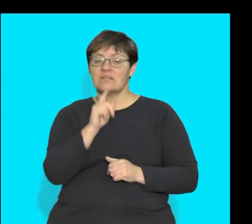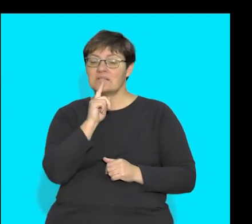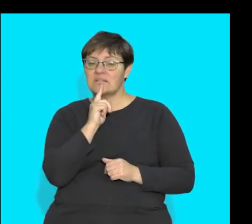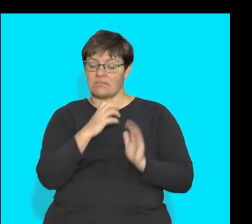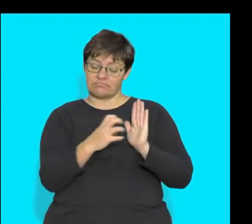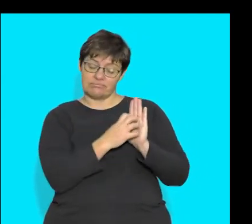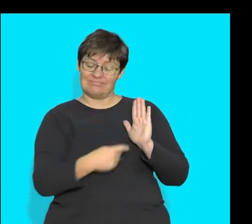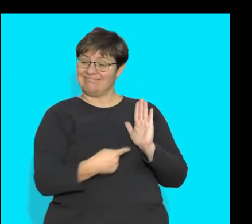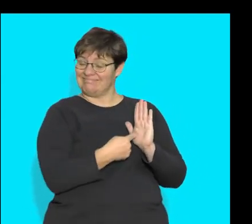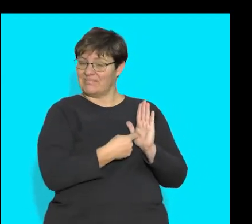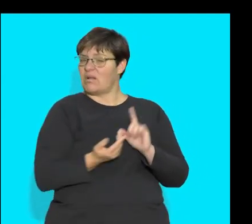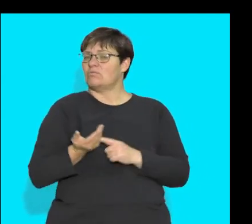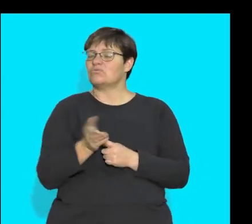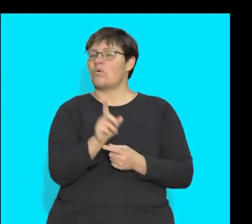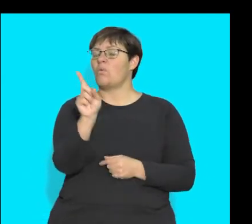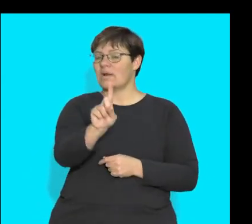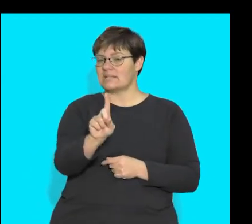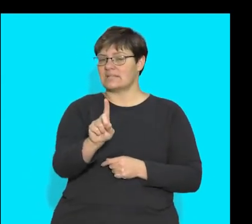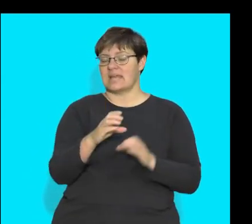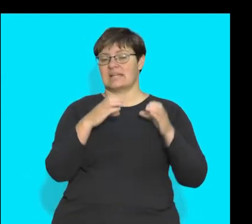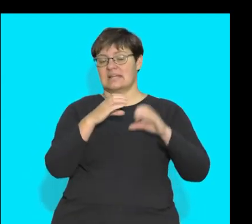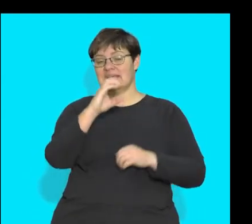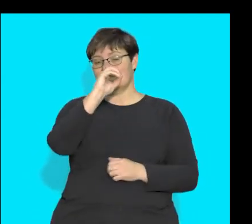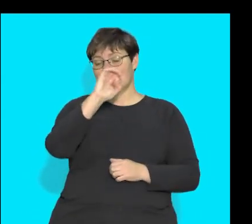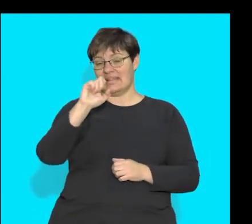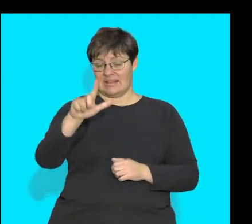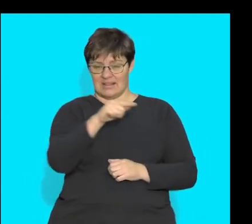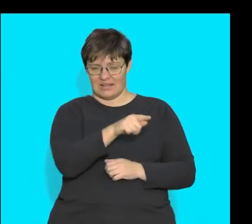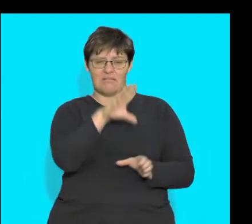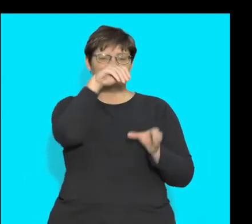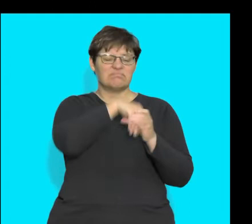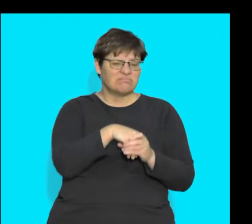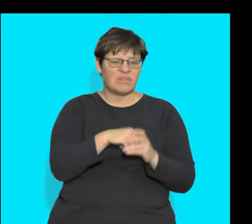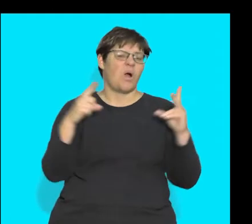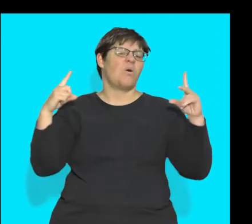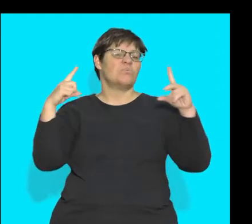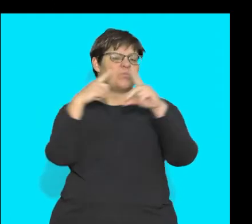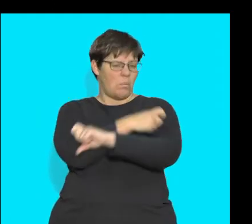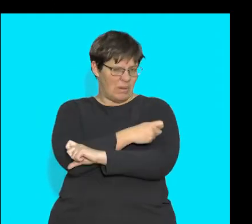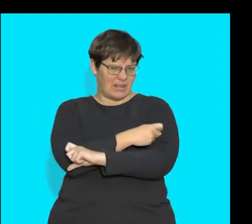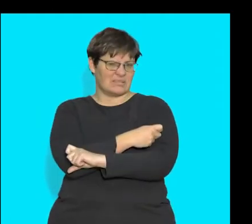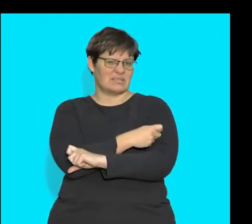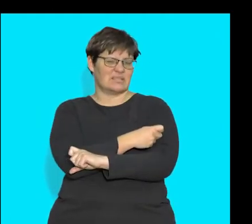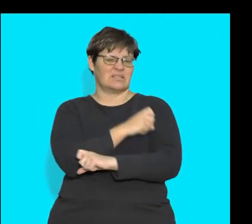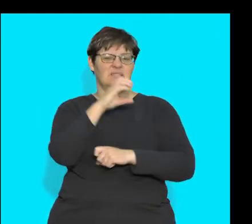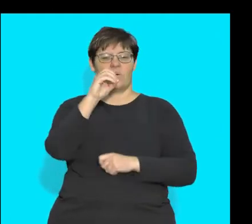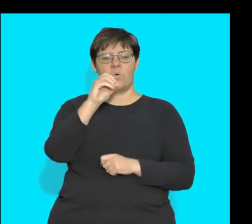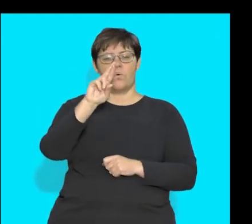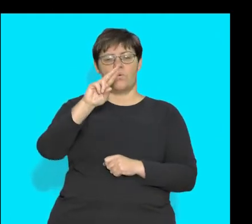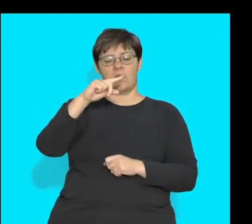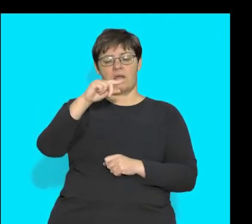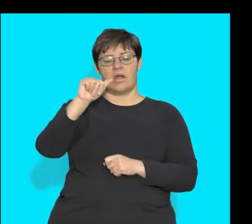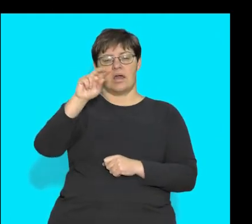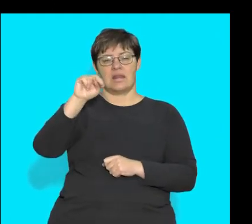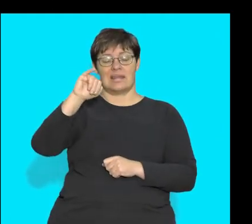says the diagram below represents a cell found in some complex organisms. Now, as soon as